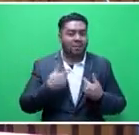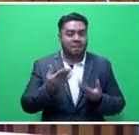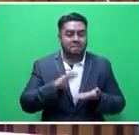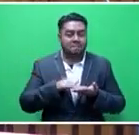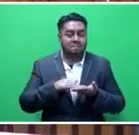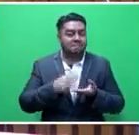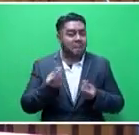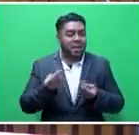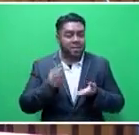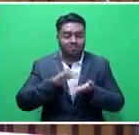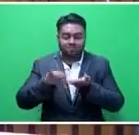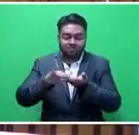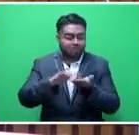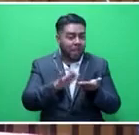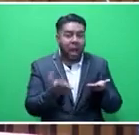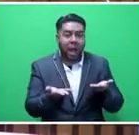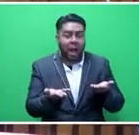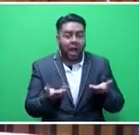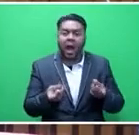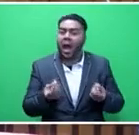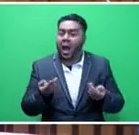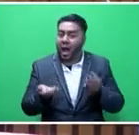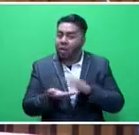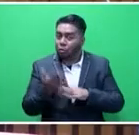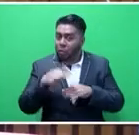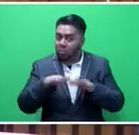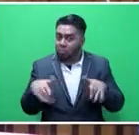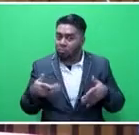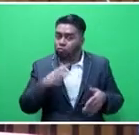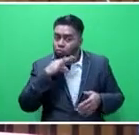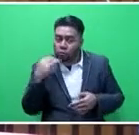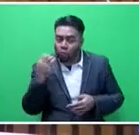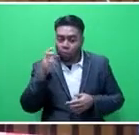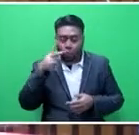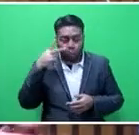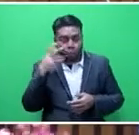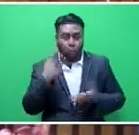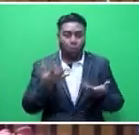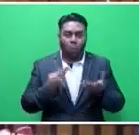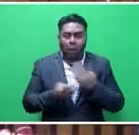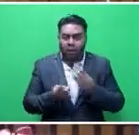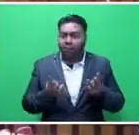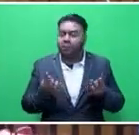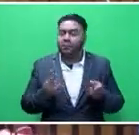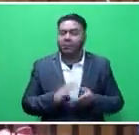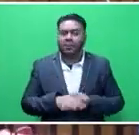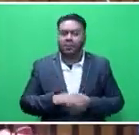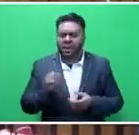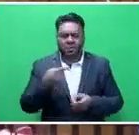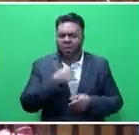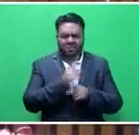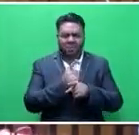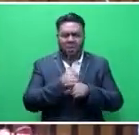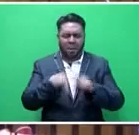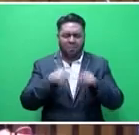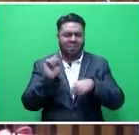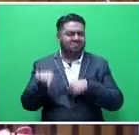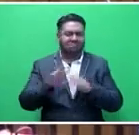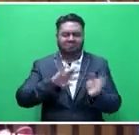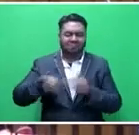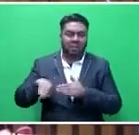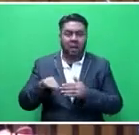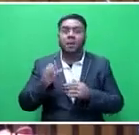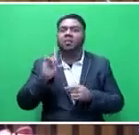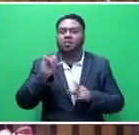under the table. We know, Mr. Speaker, sir. Mr. Speaker, sir. But, you know, I'm not here to talk about that. But that's all